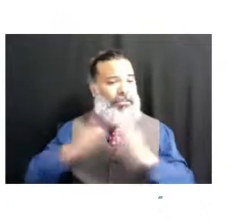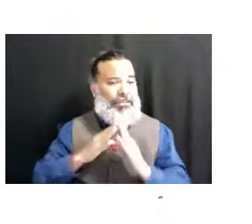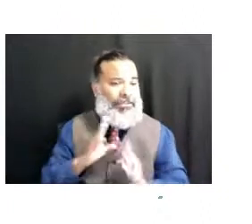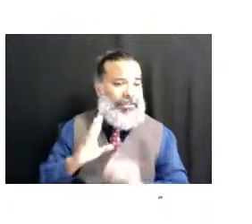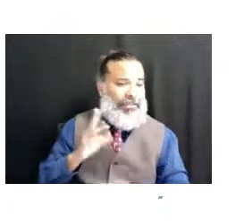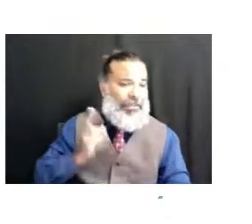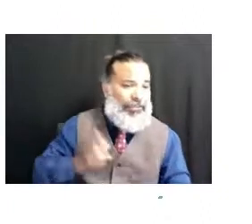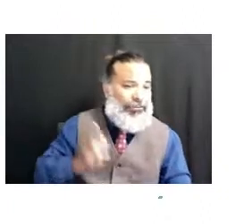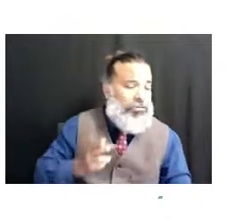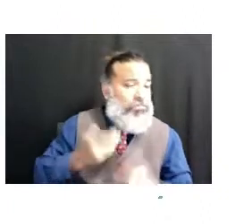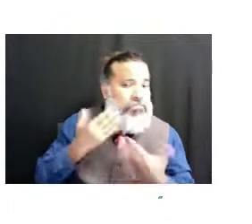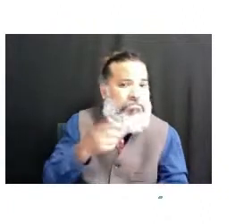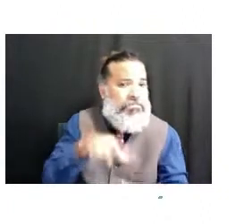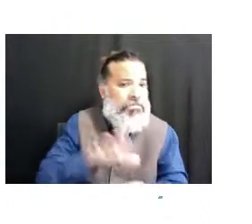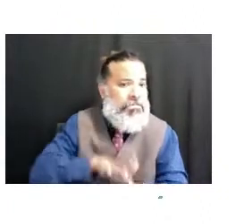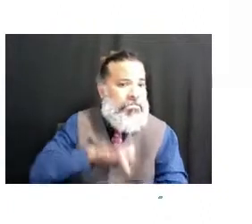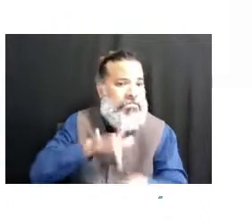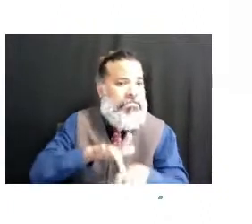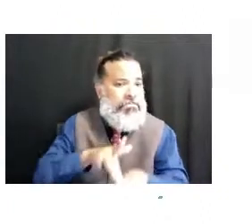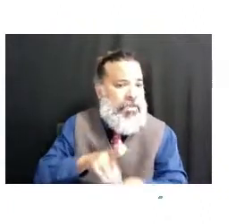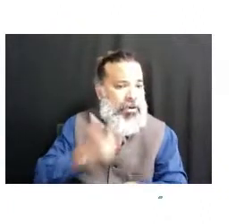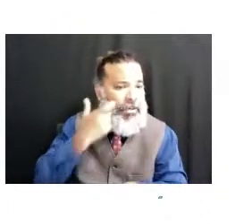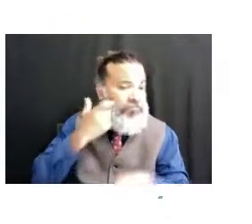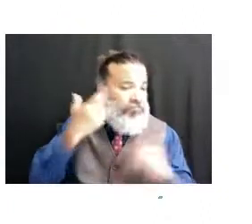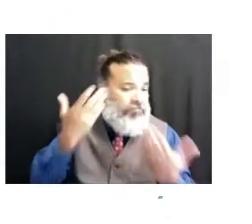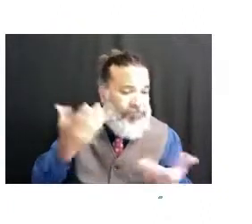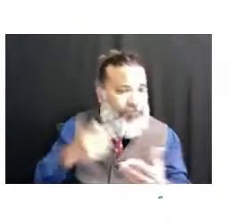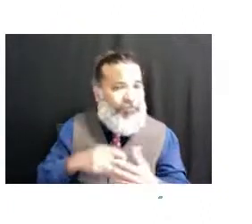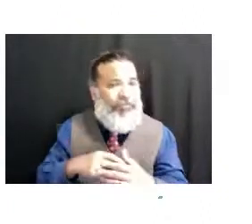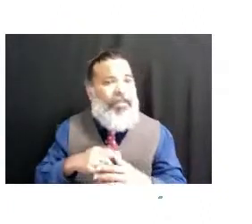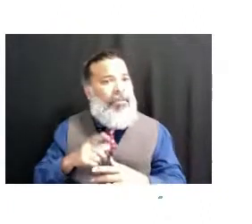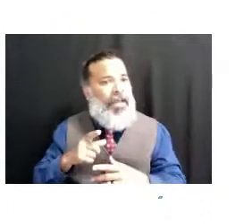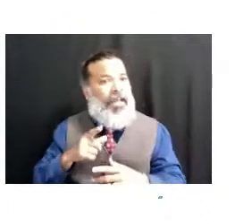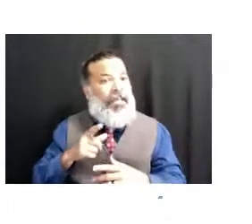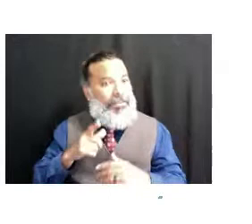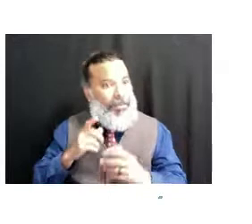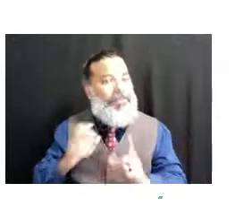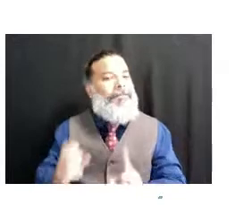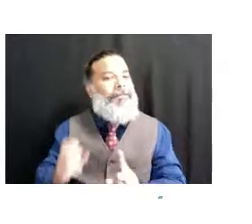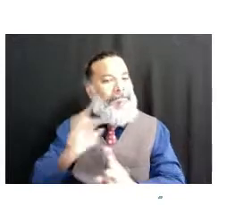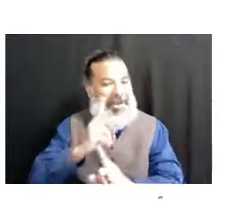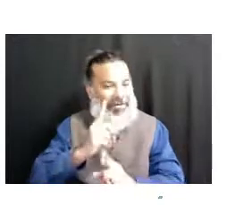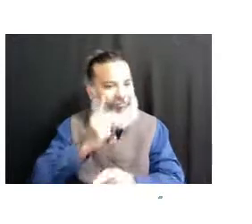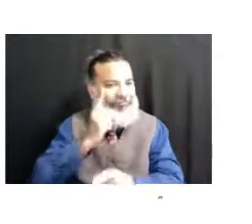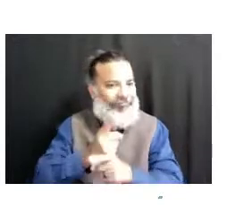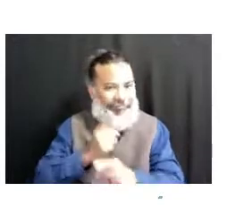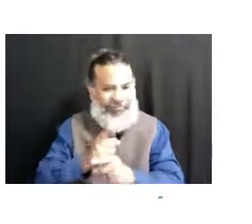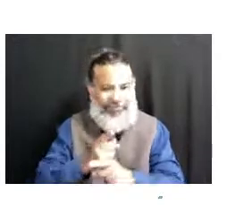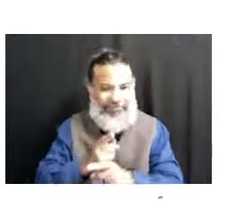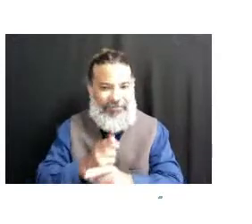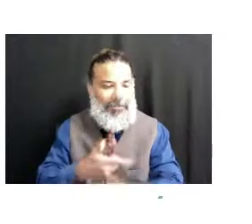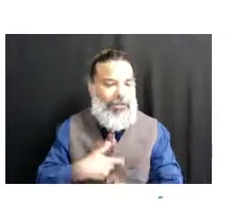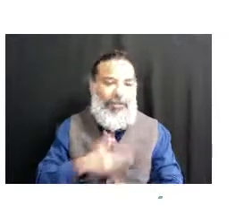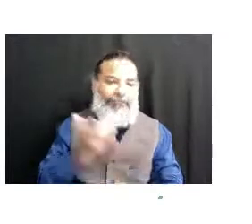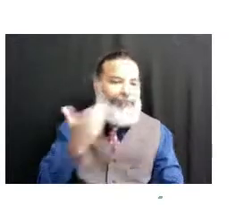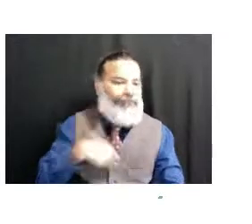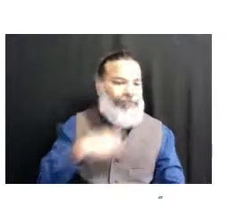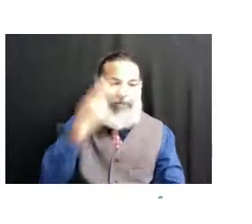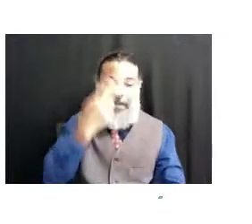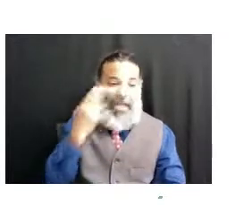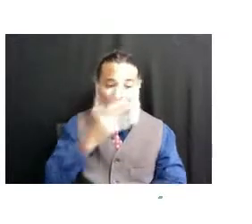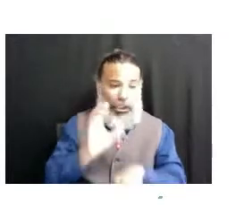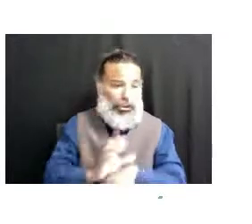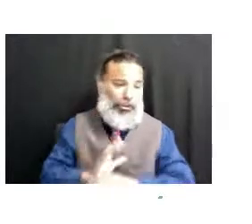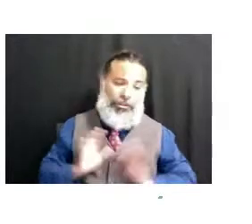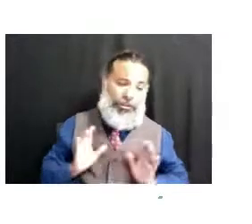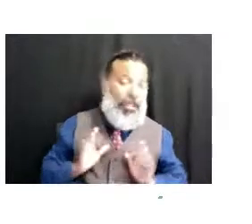you've been to it recently, but it's been restored. I'm no fan of the Catholic Church, but